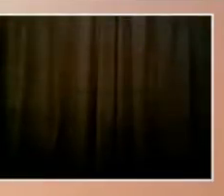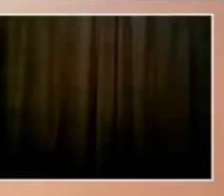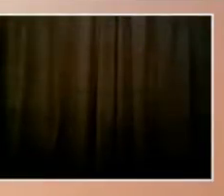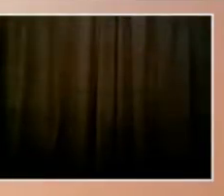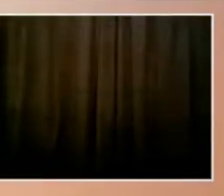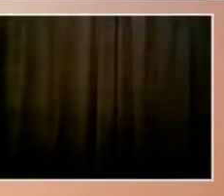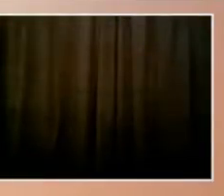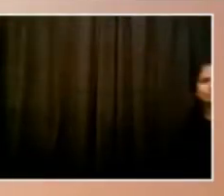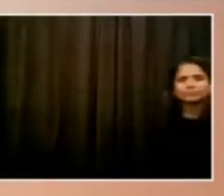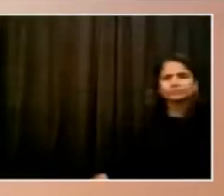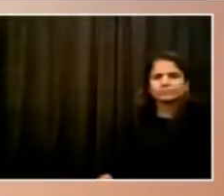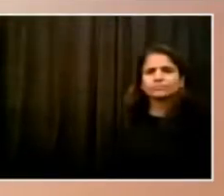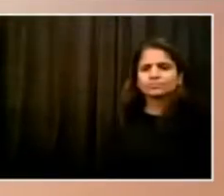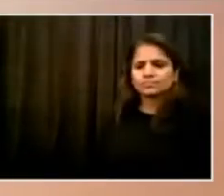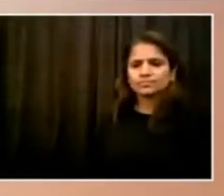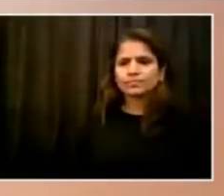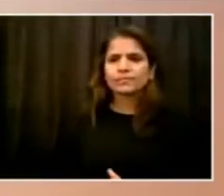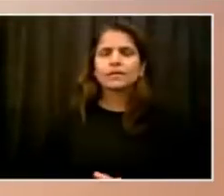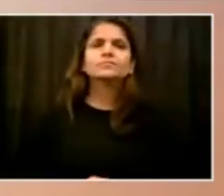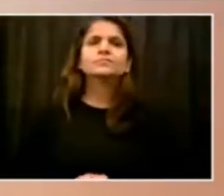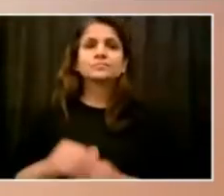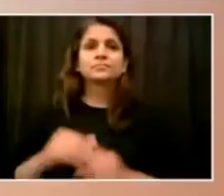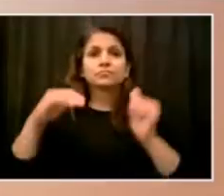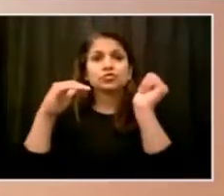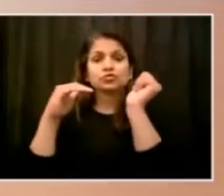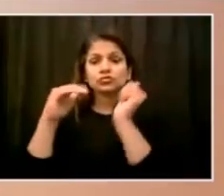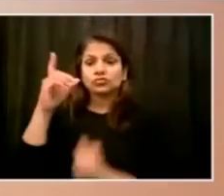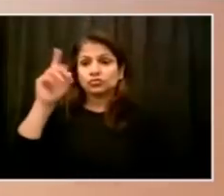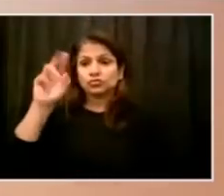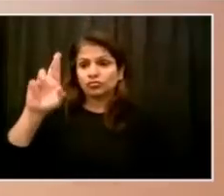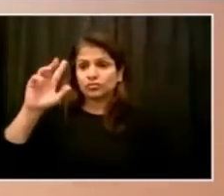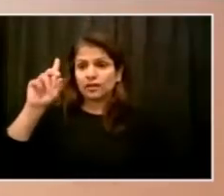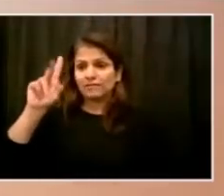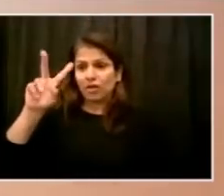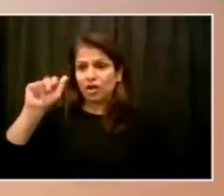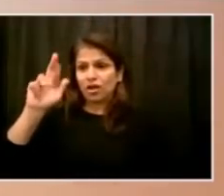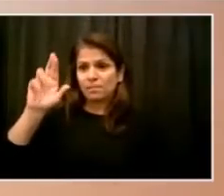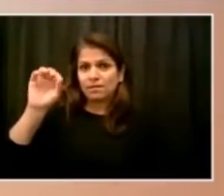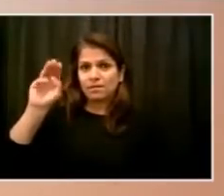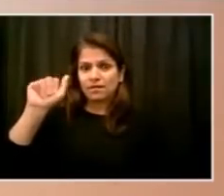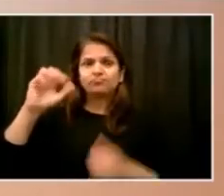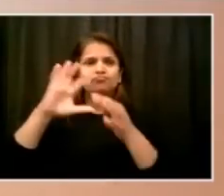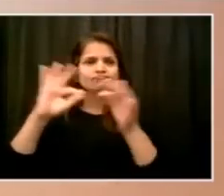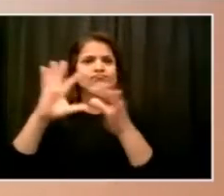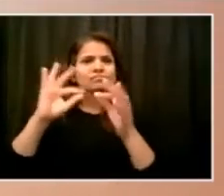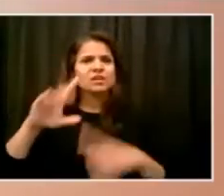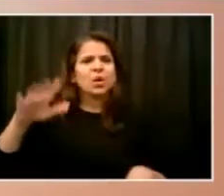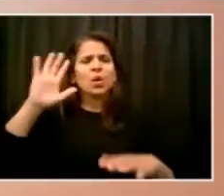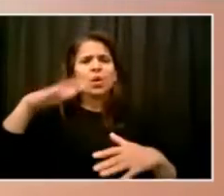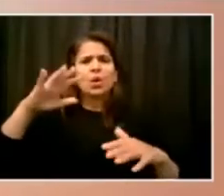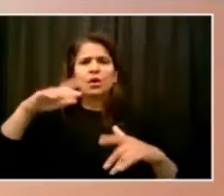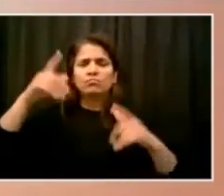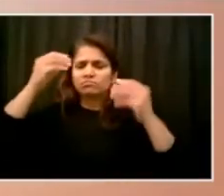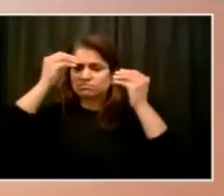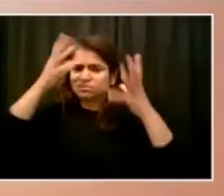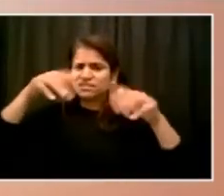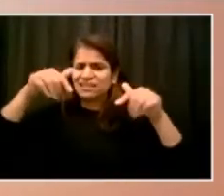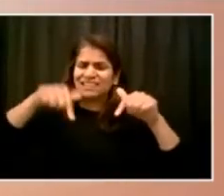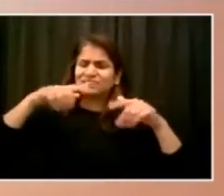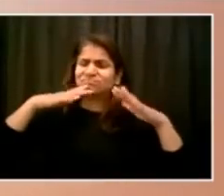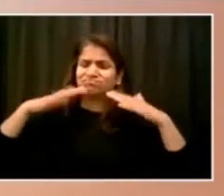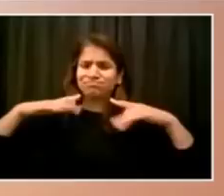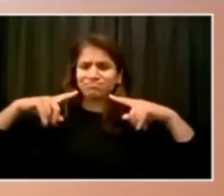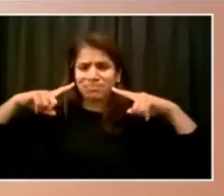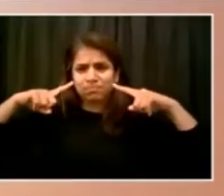scientific questions, legal questions, and ethical questions. I would just separate it into two